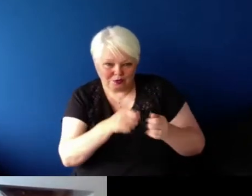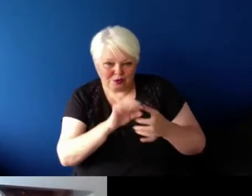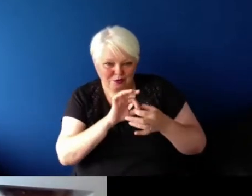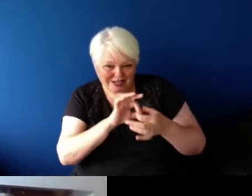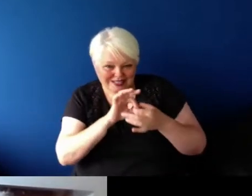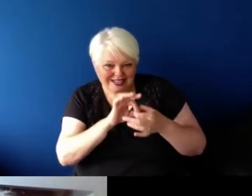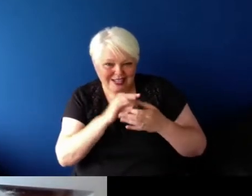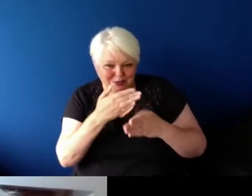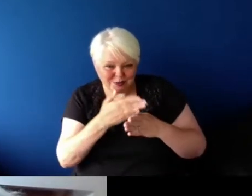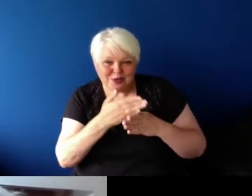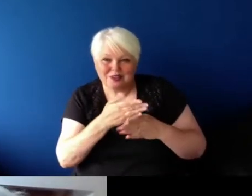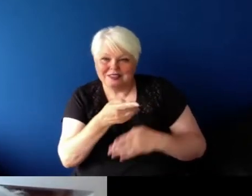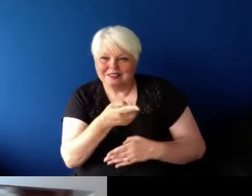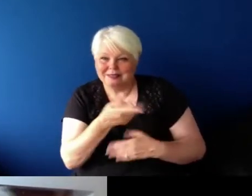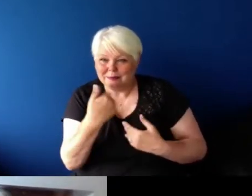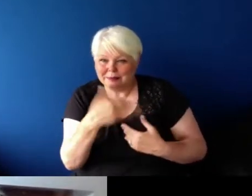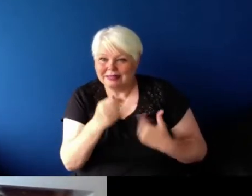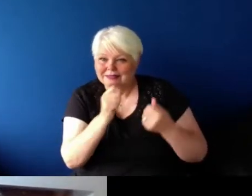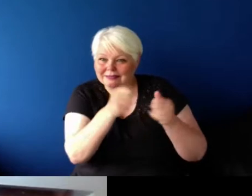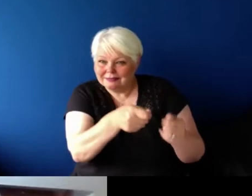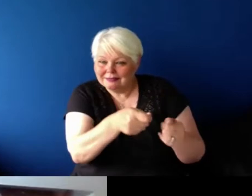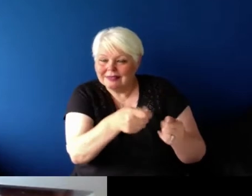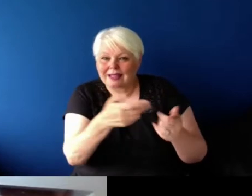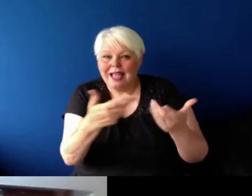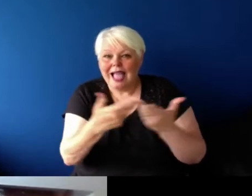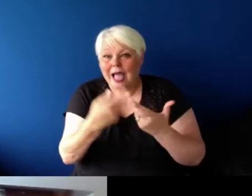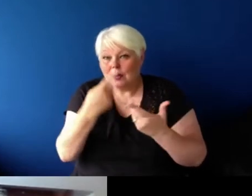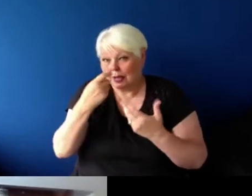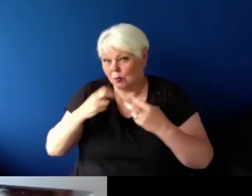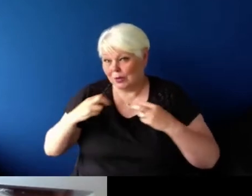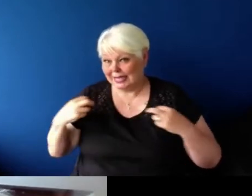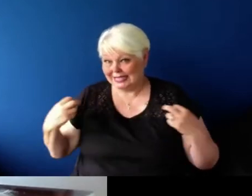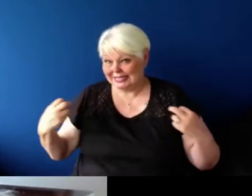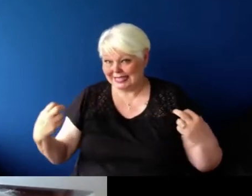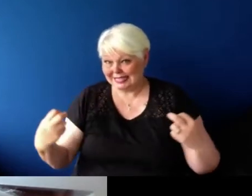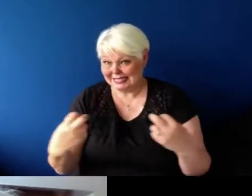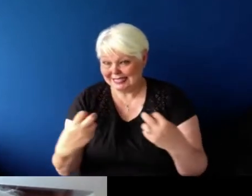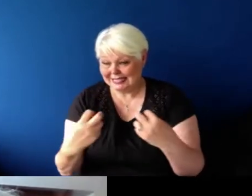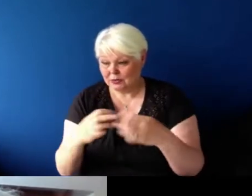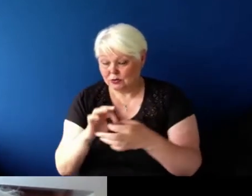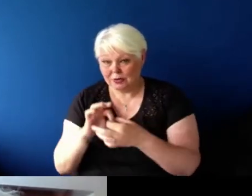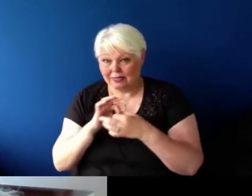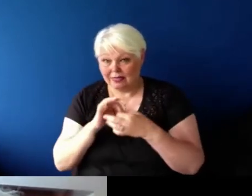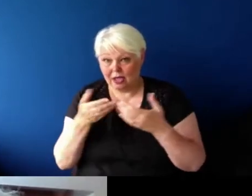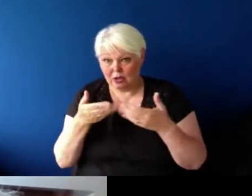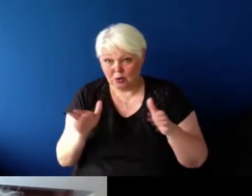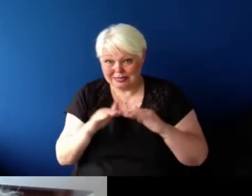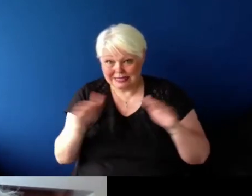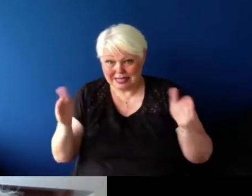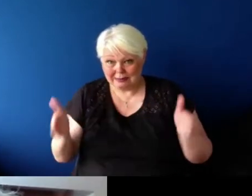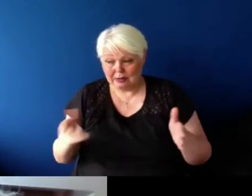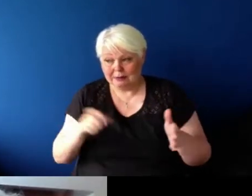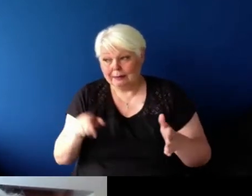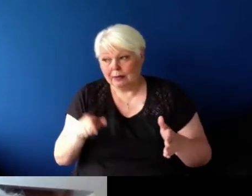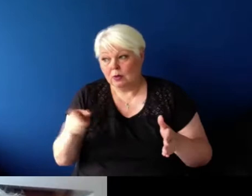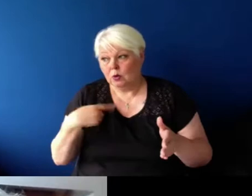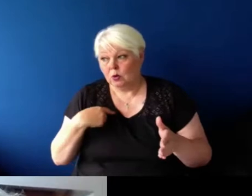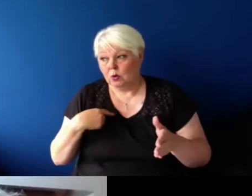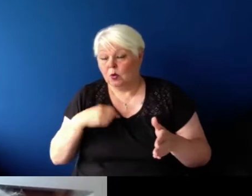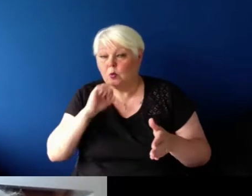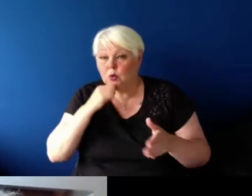work. So how can we sit together at an open table with people who would disagree with or exclude us?